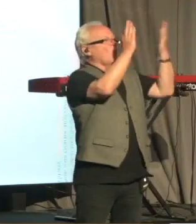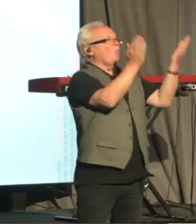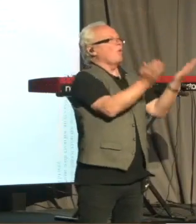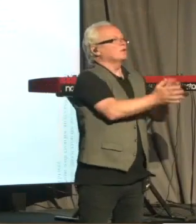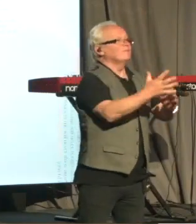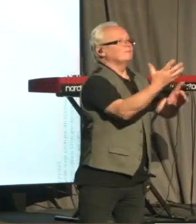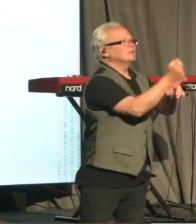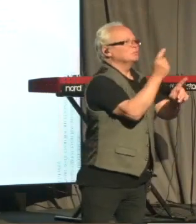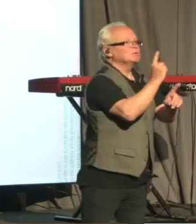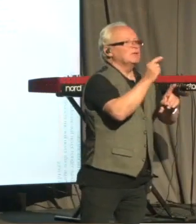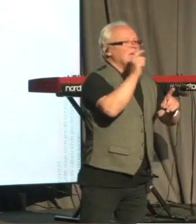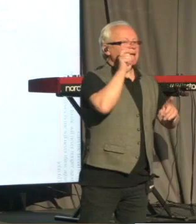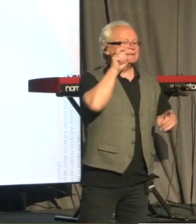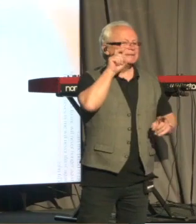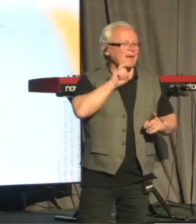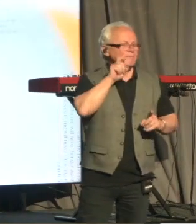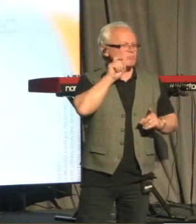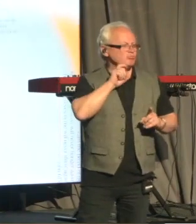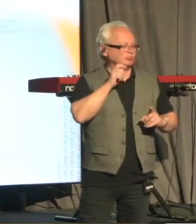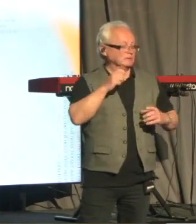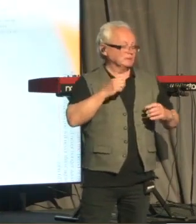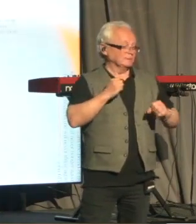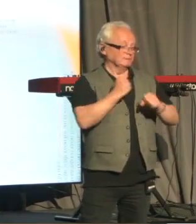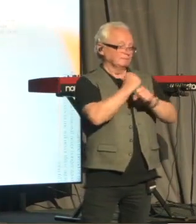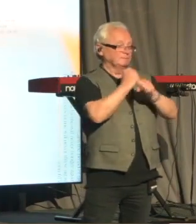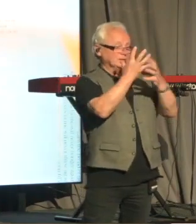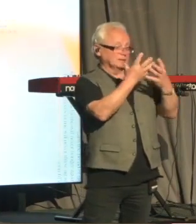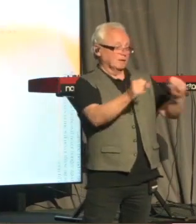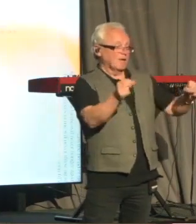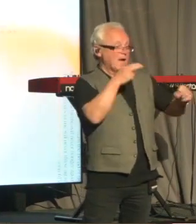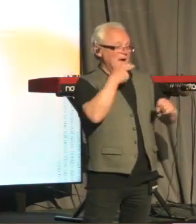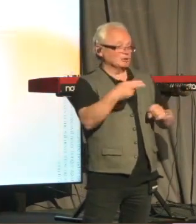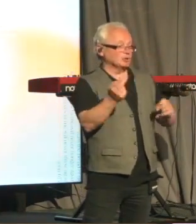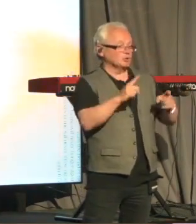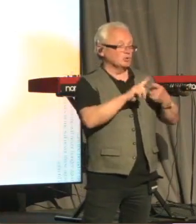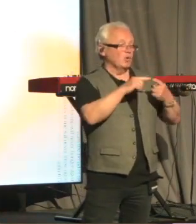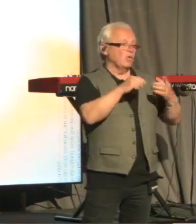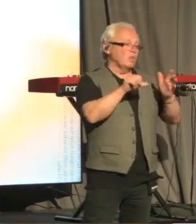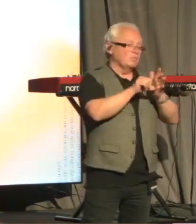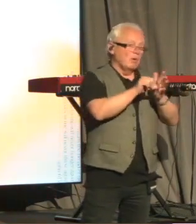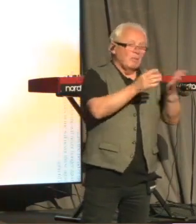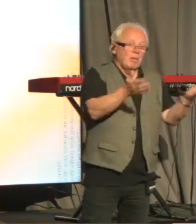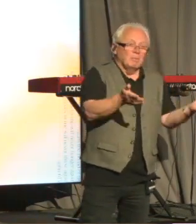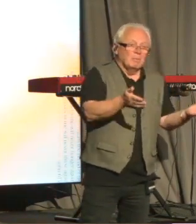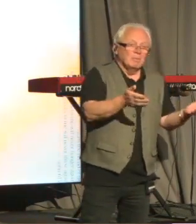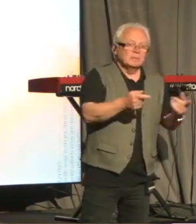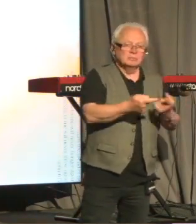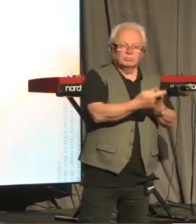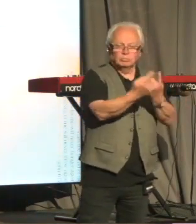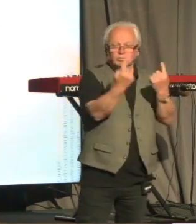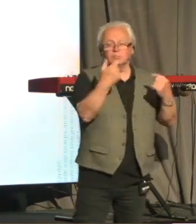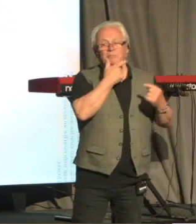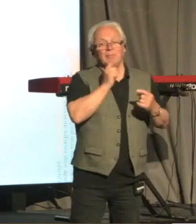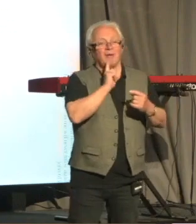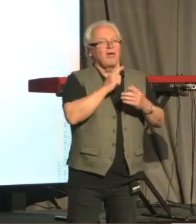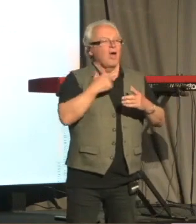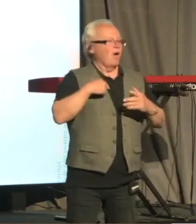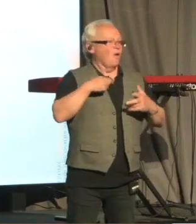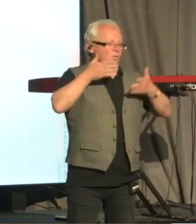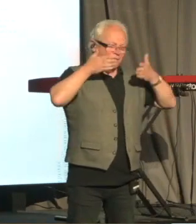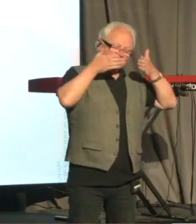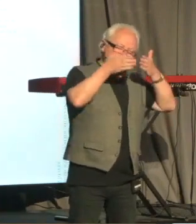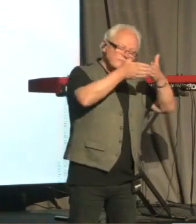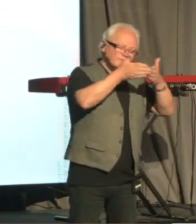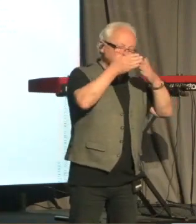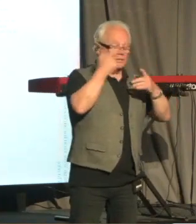You know, as humans, we are so focused and distracted by the temporary things.